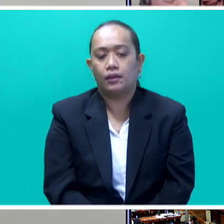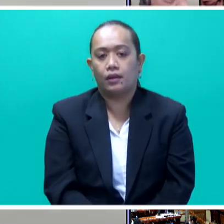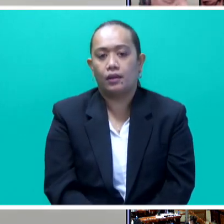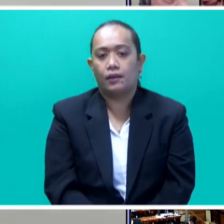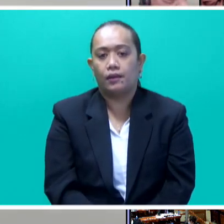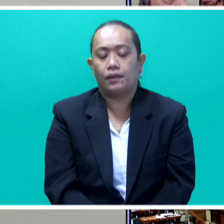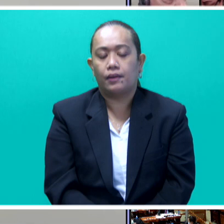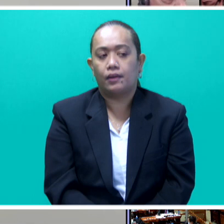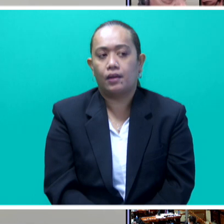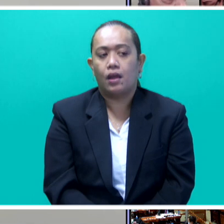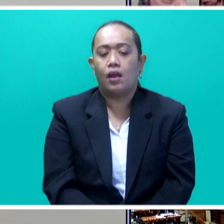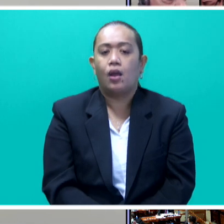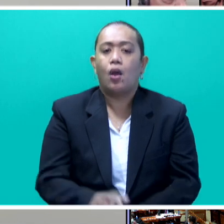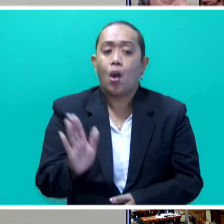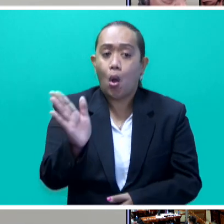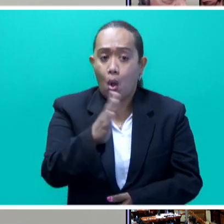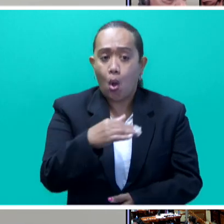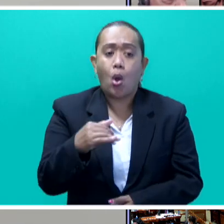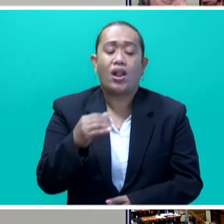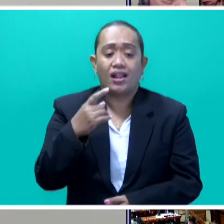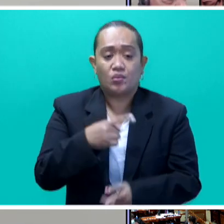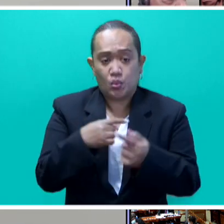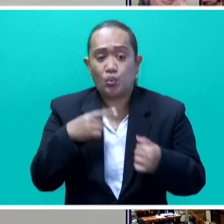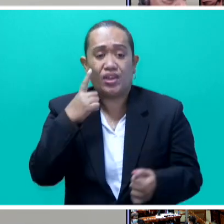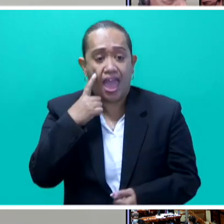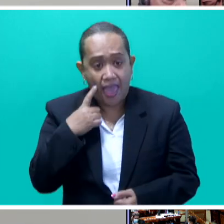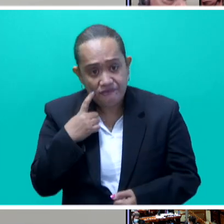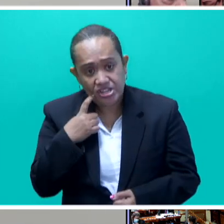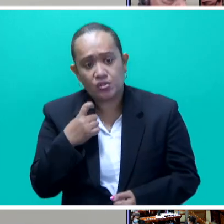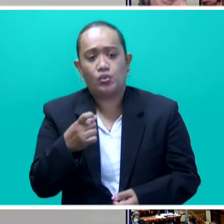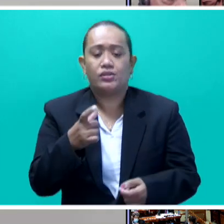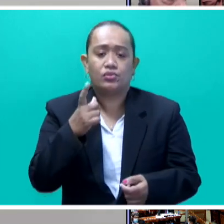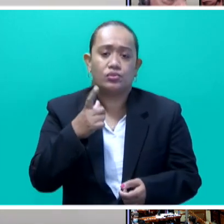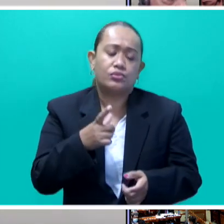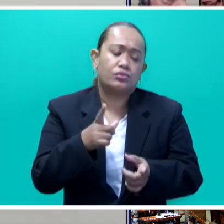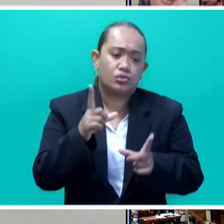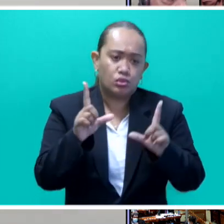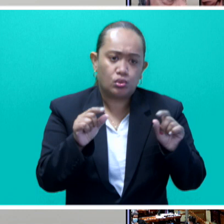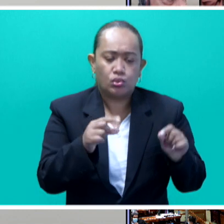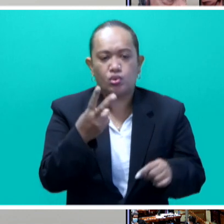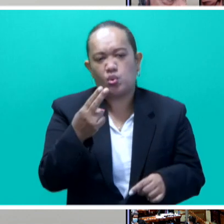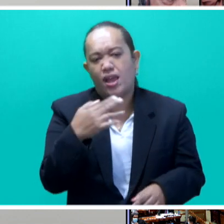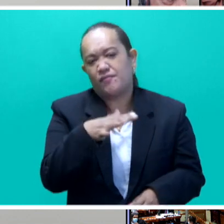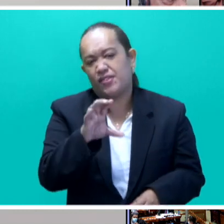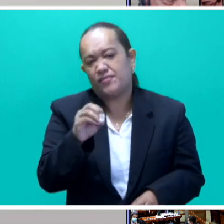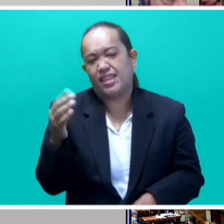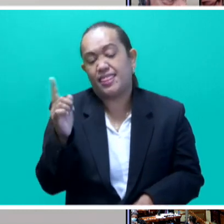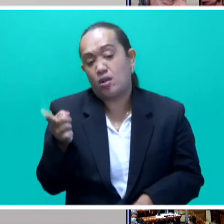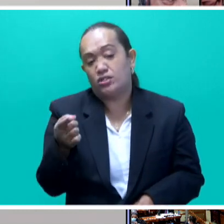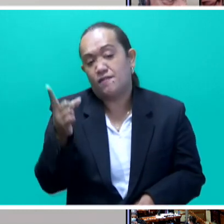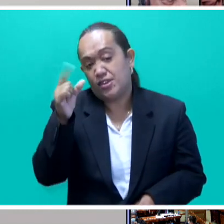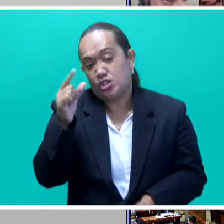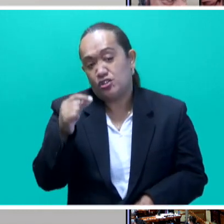of reopening are dependent on at least 500,000 Fijians being fully vaccinated, sir. That is